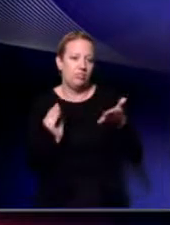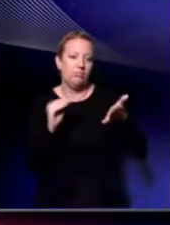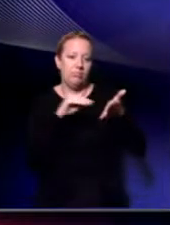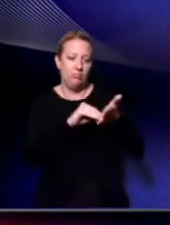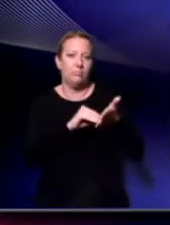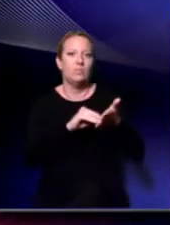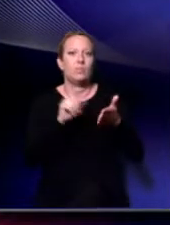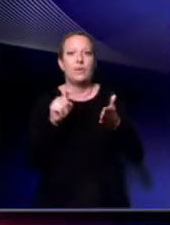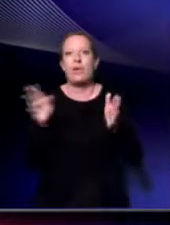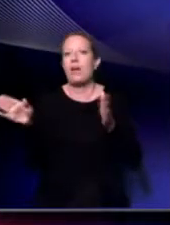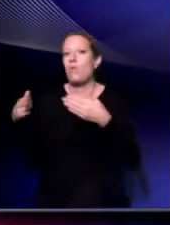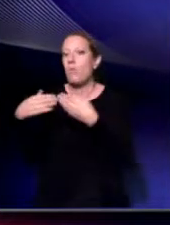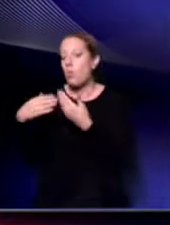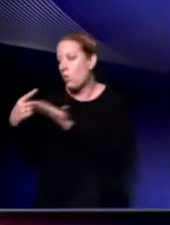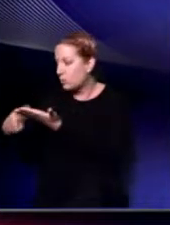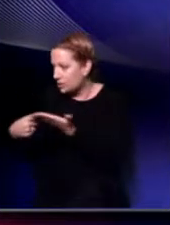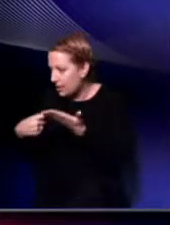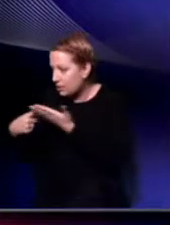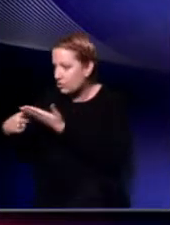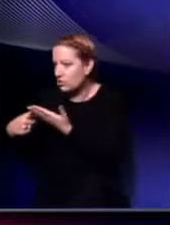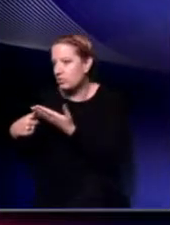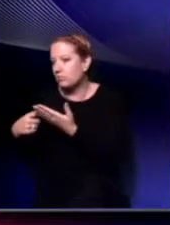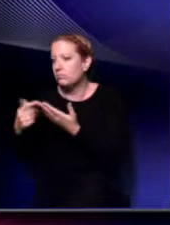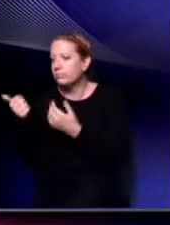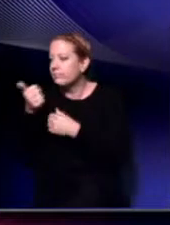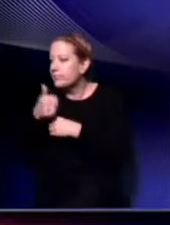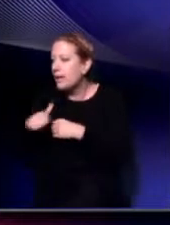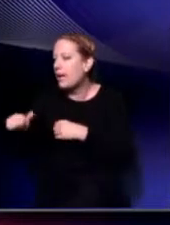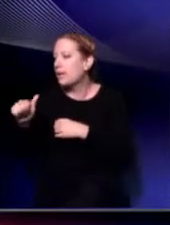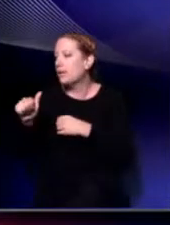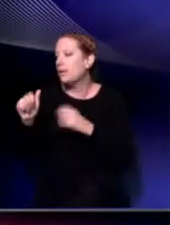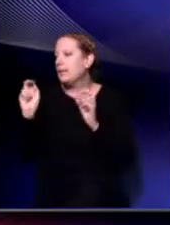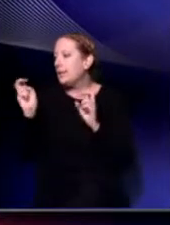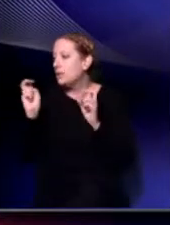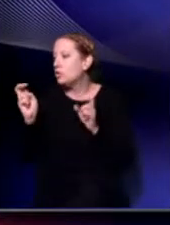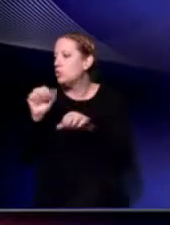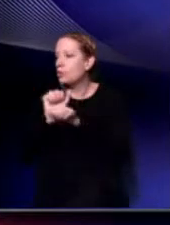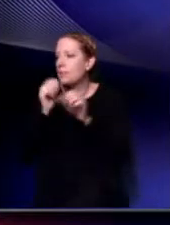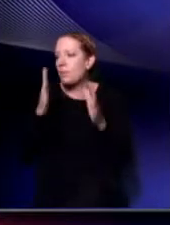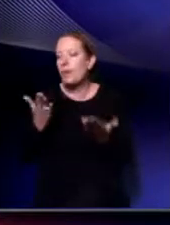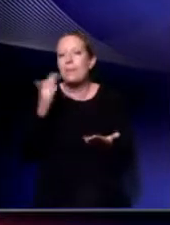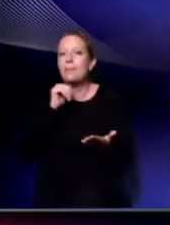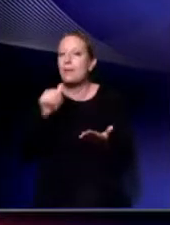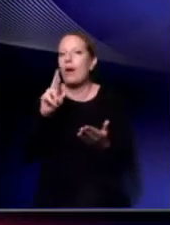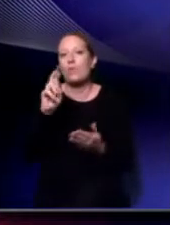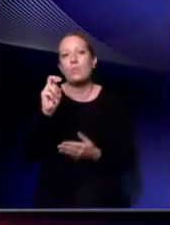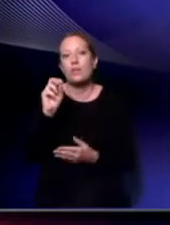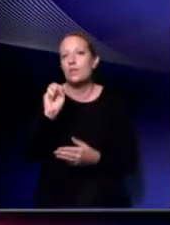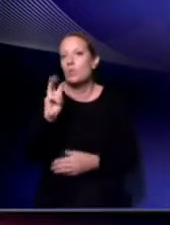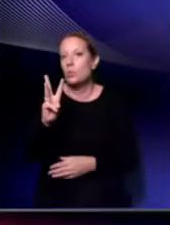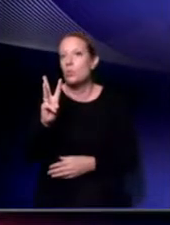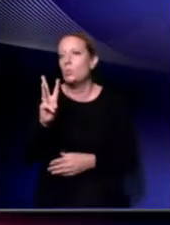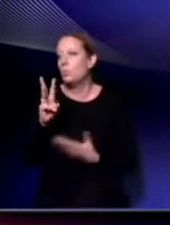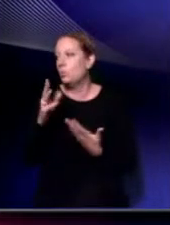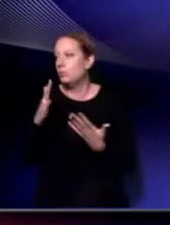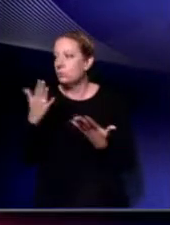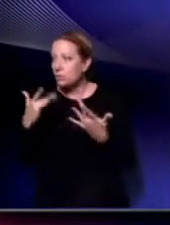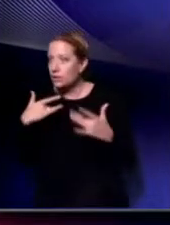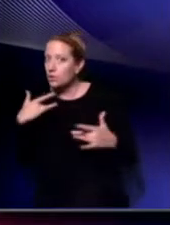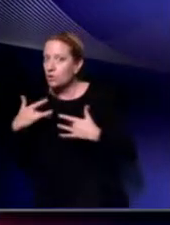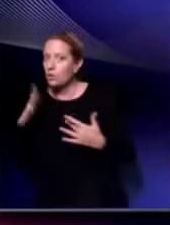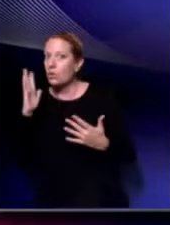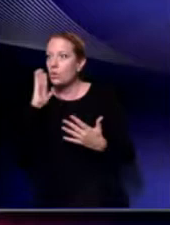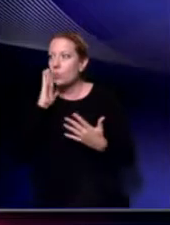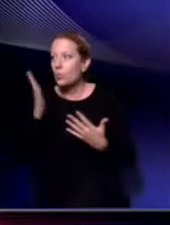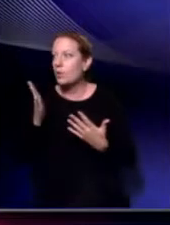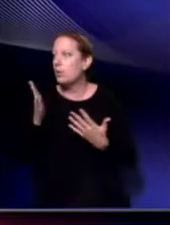executive session and discuss any issues with employees that might be a concern that would then possibly